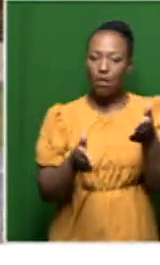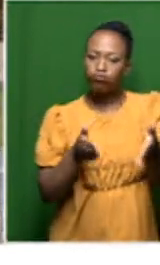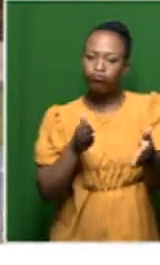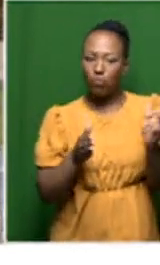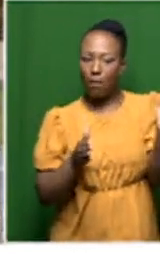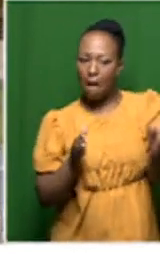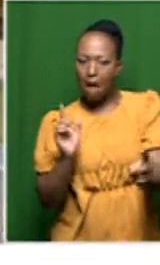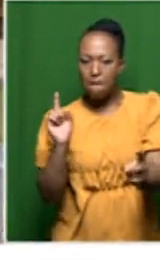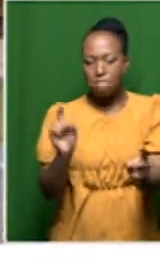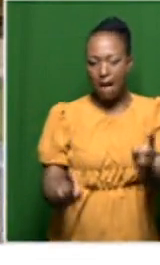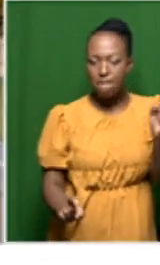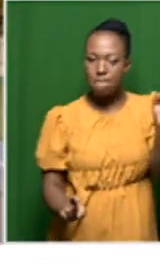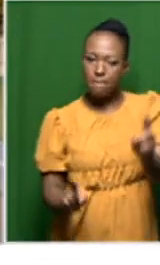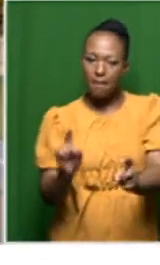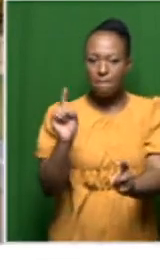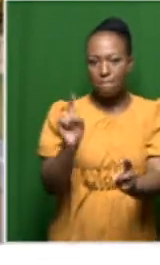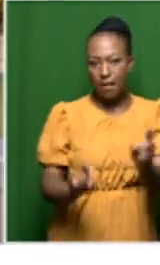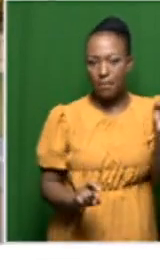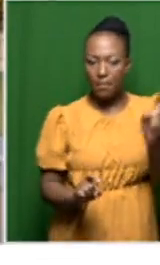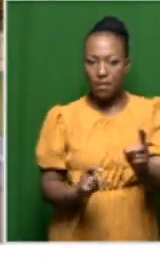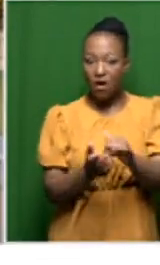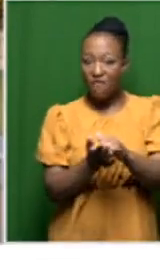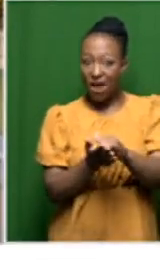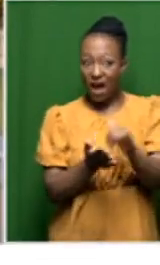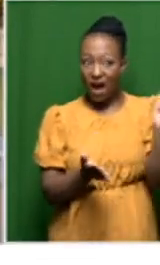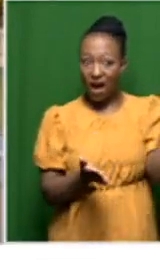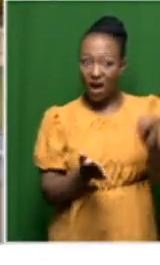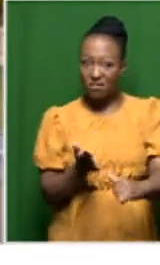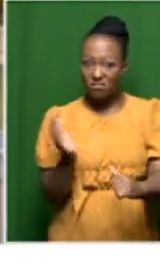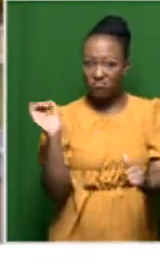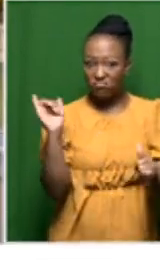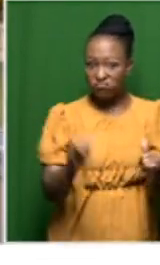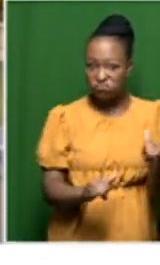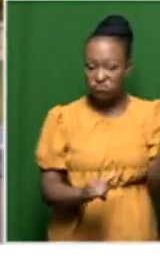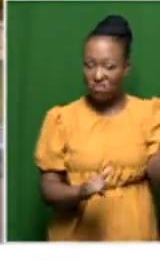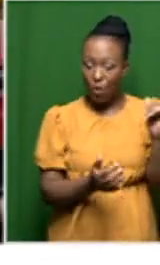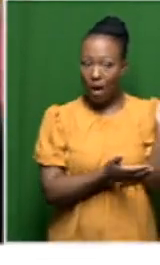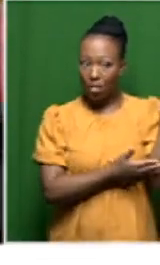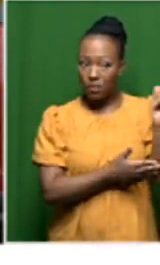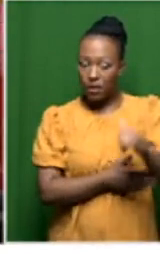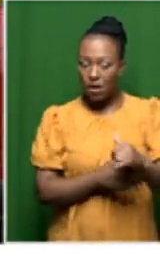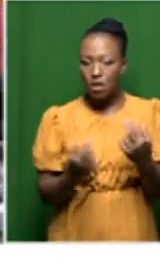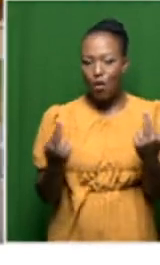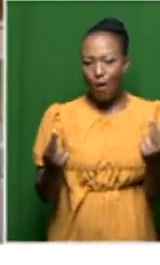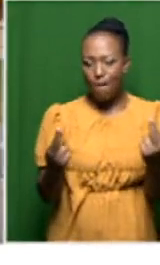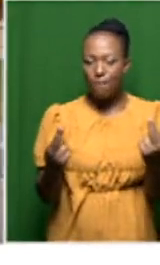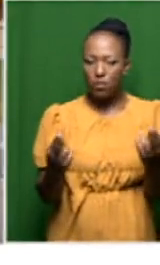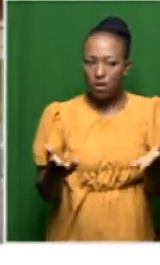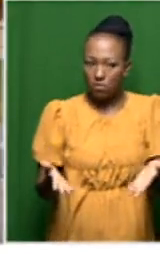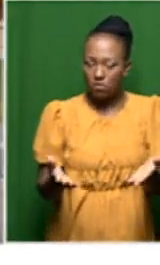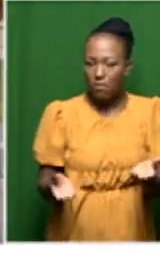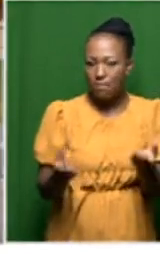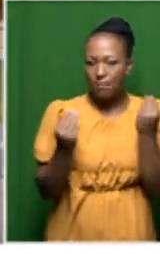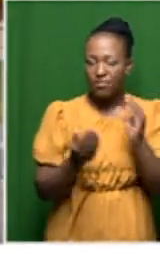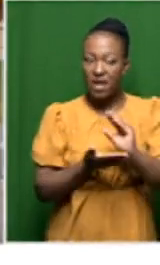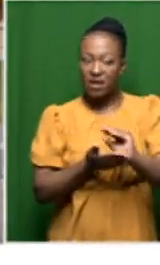arriving. I certainly can tell you that much. And flights are arriving full with delegates that are hoping to come in here and find some investment potential.